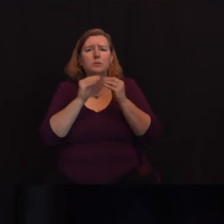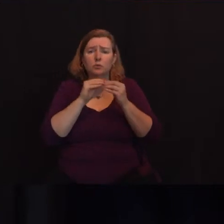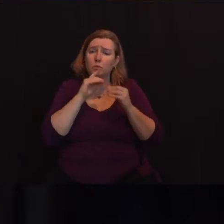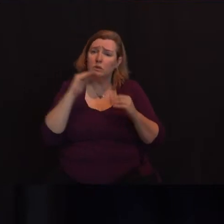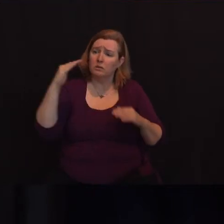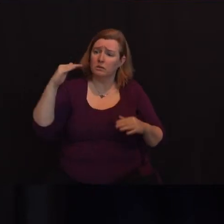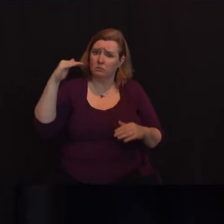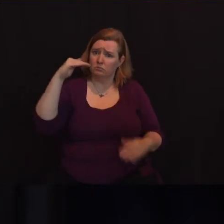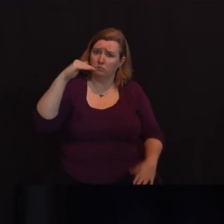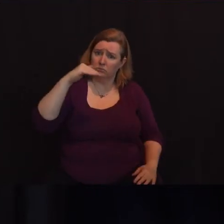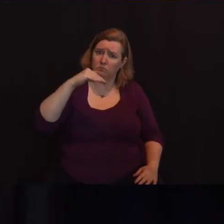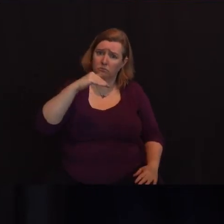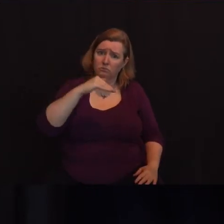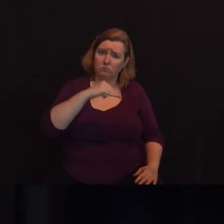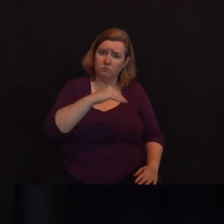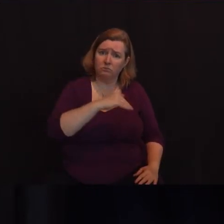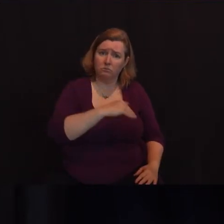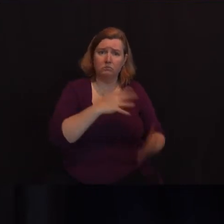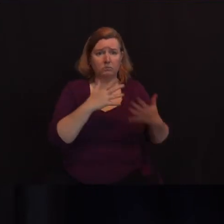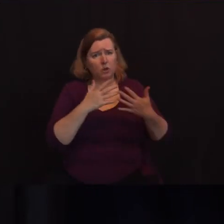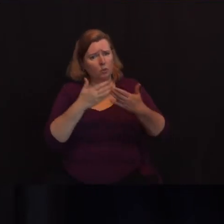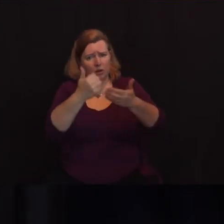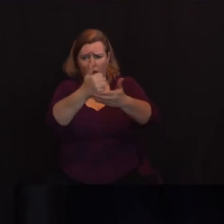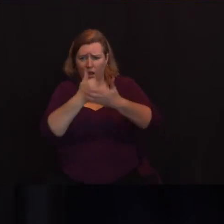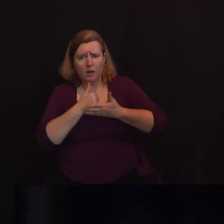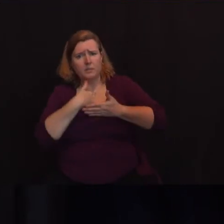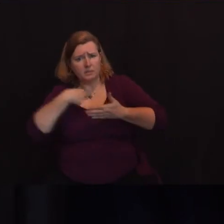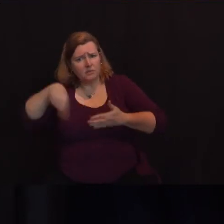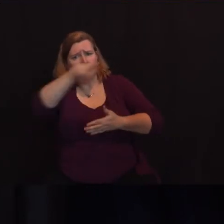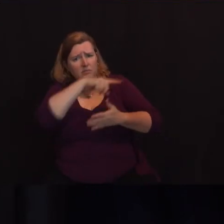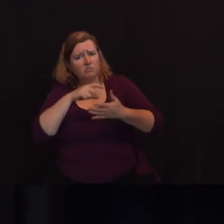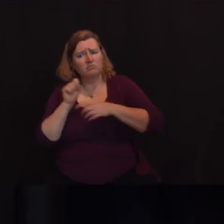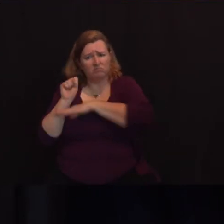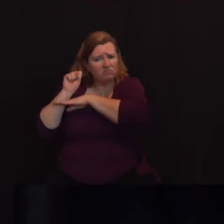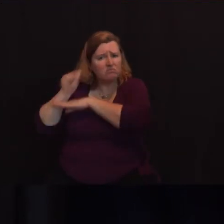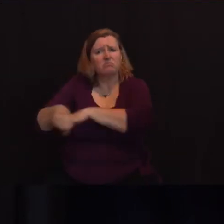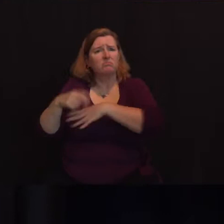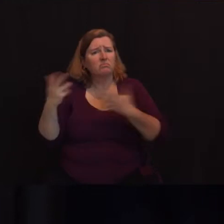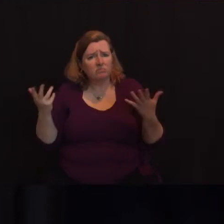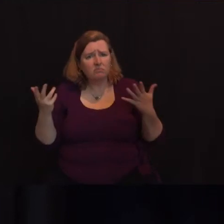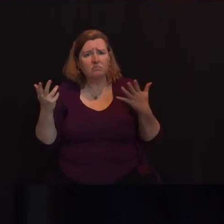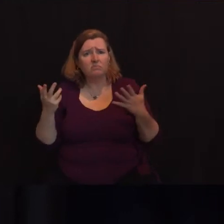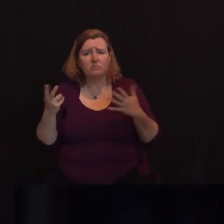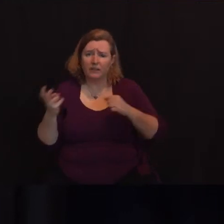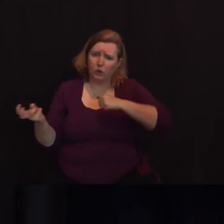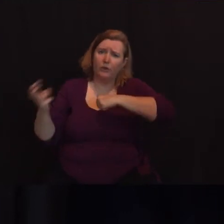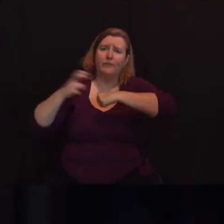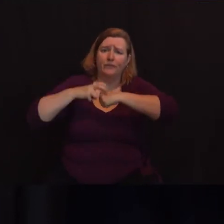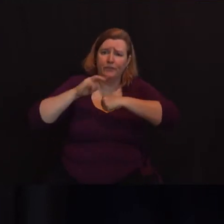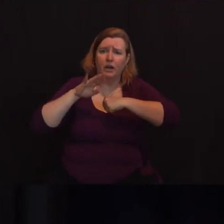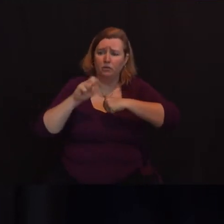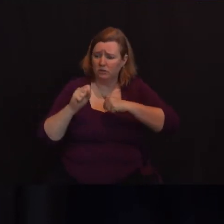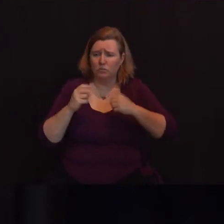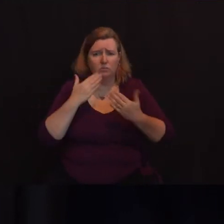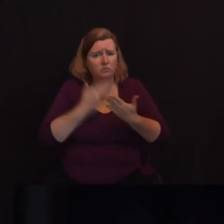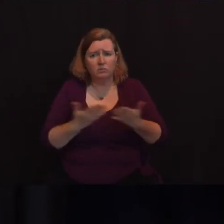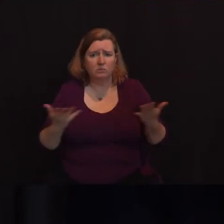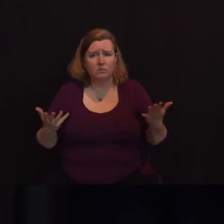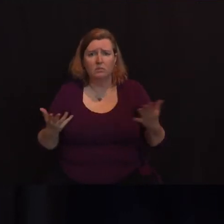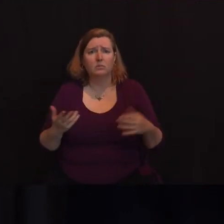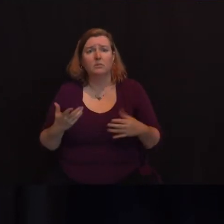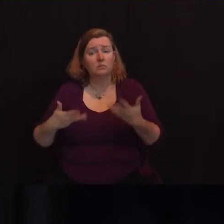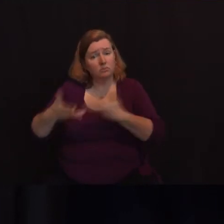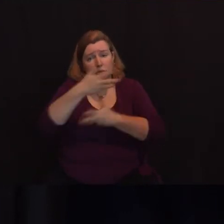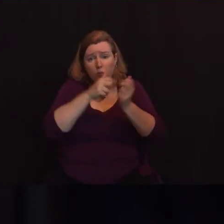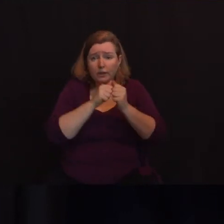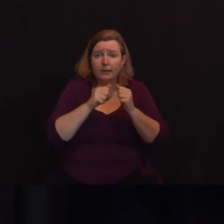age group vaccinated will help us fight this virus even further. Adolescents want to get back to seeing their friends. They want